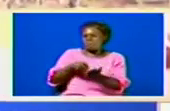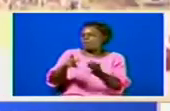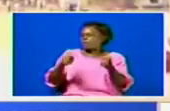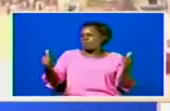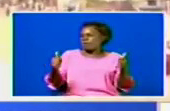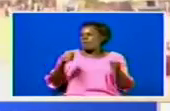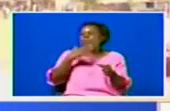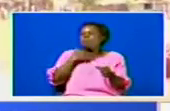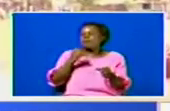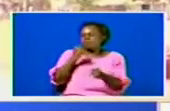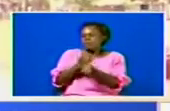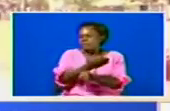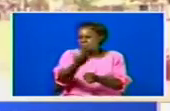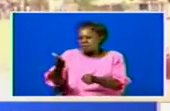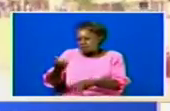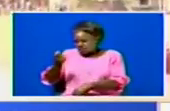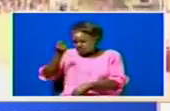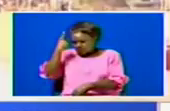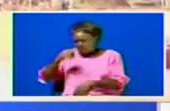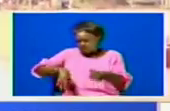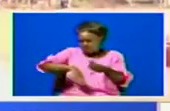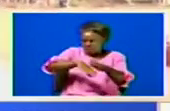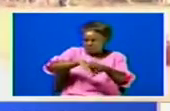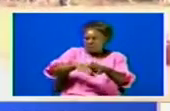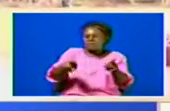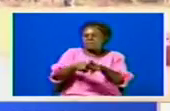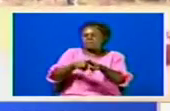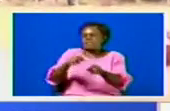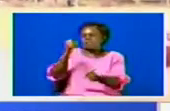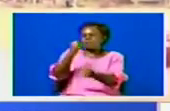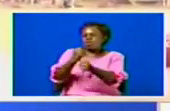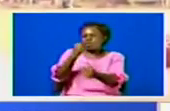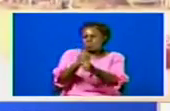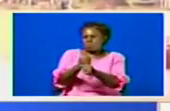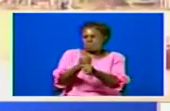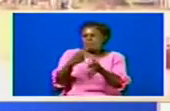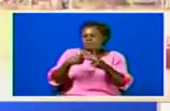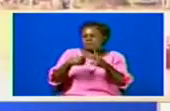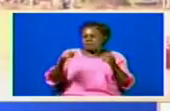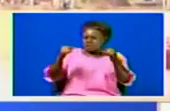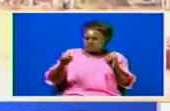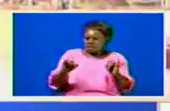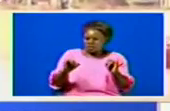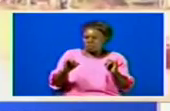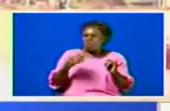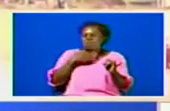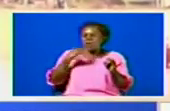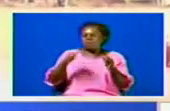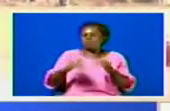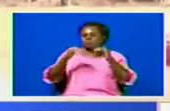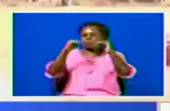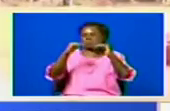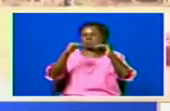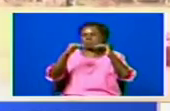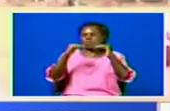we want to make them understand kwamba being in this is also employment. So tumeanza trials, we want to form a team ya county,